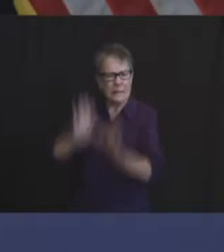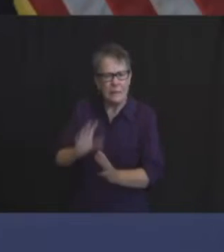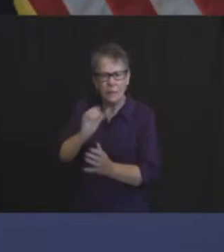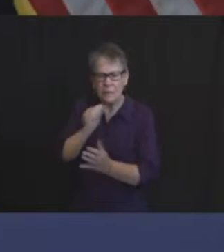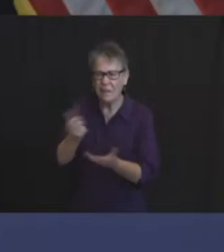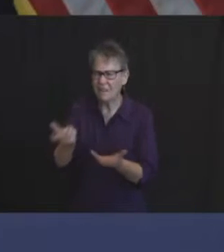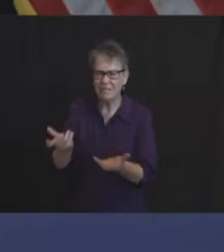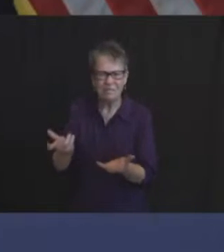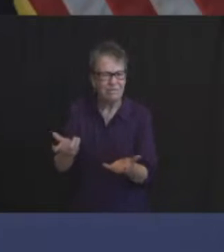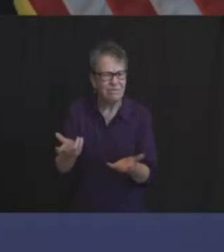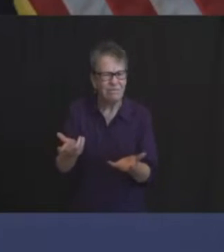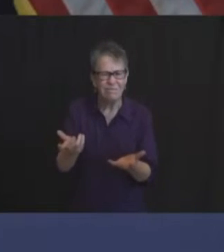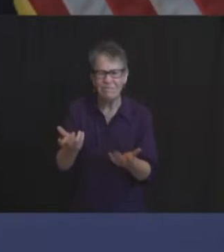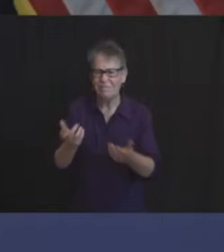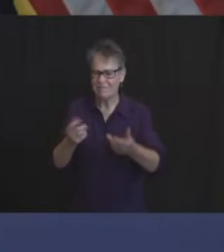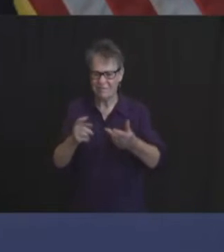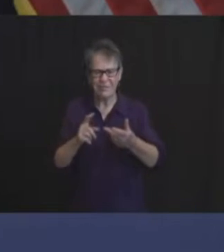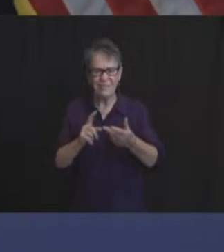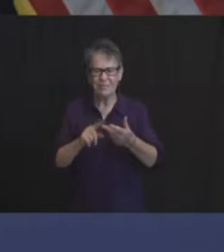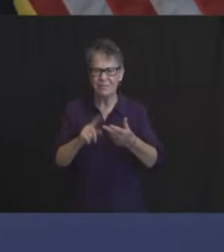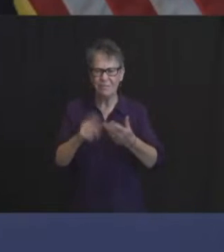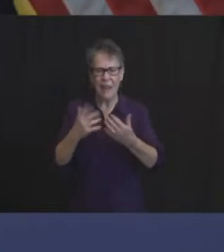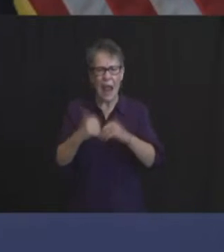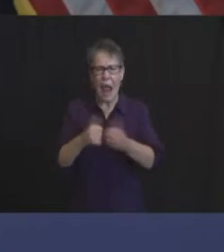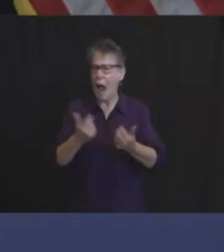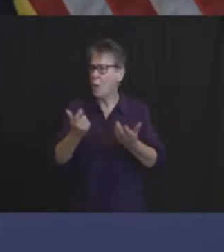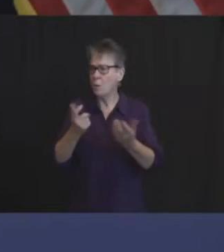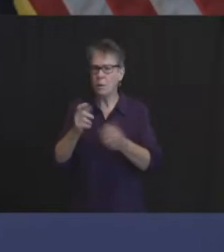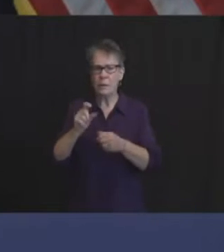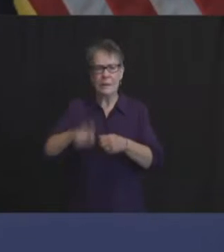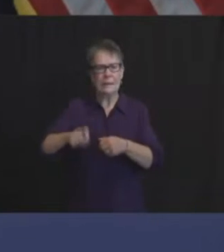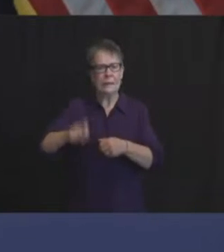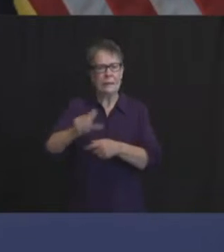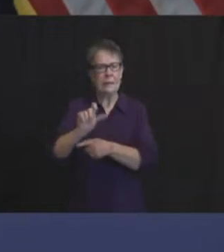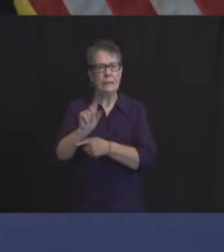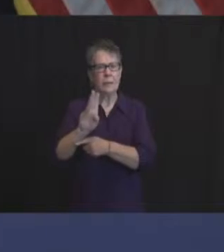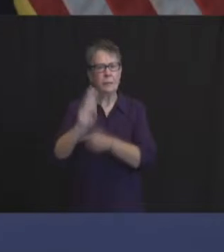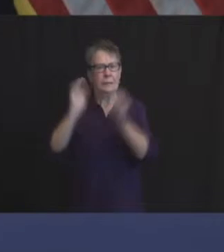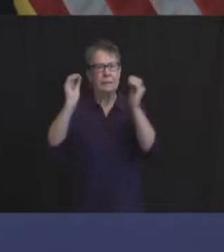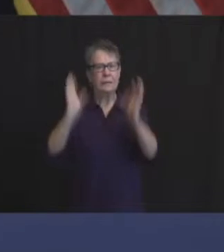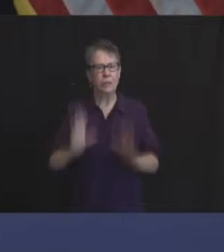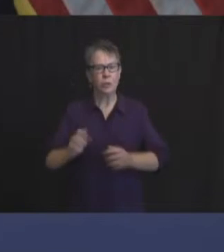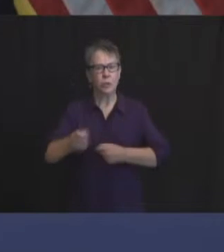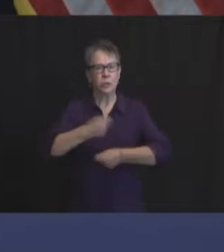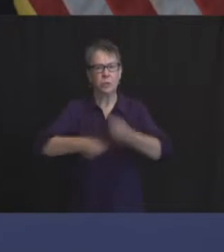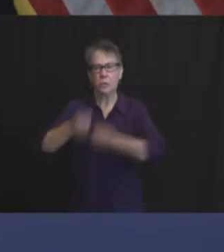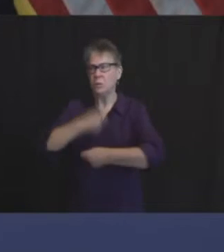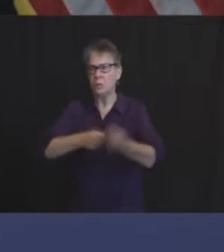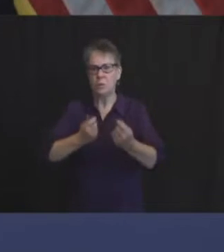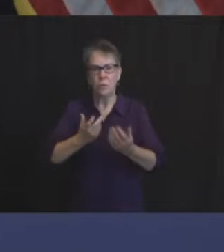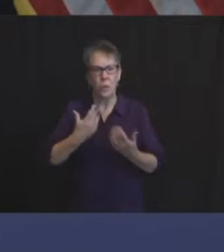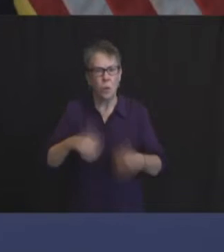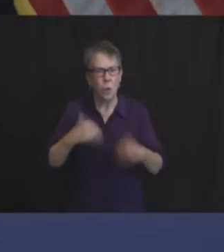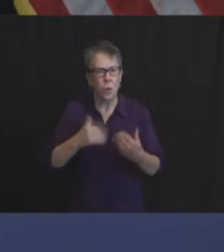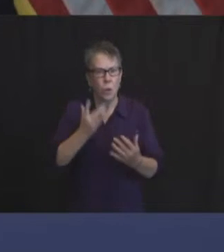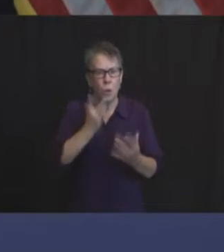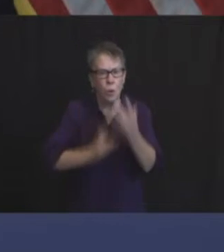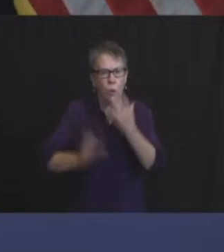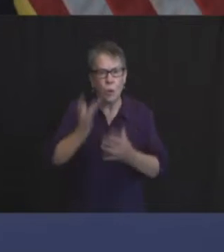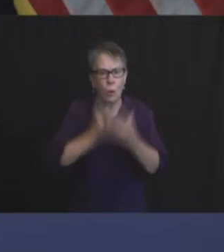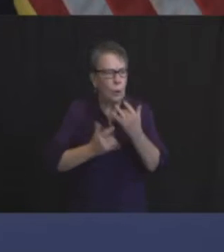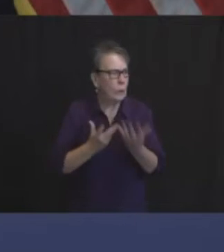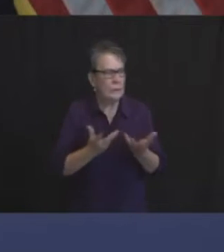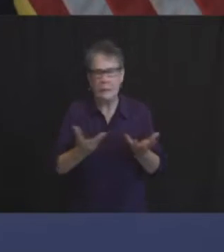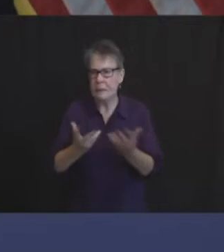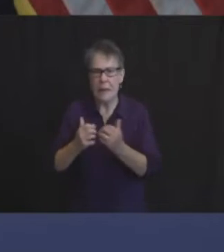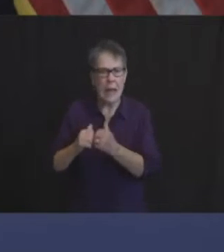staff operating at maximum capacity. To that end, the order does 3 things. First,